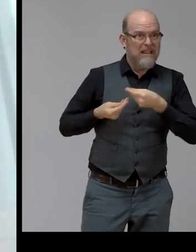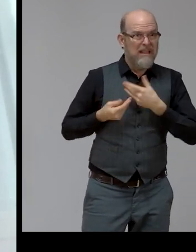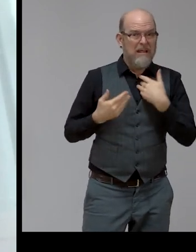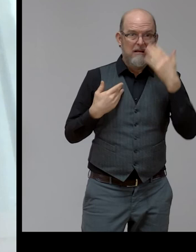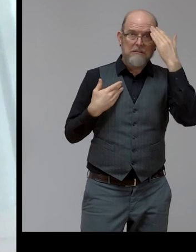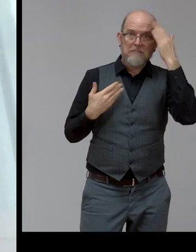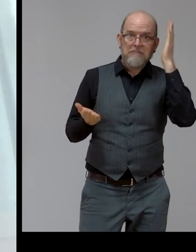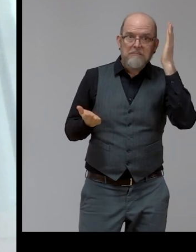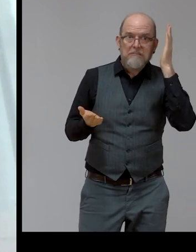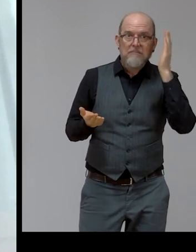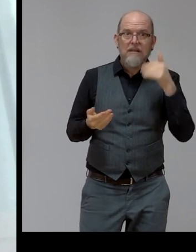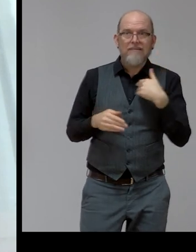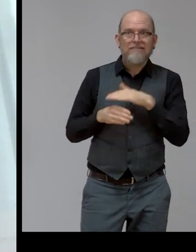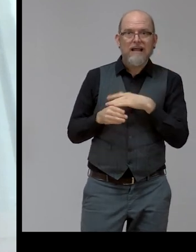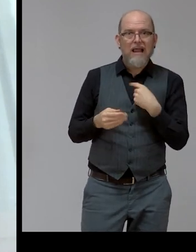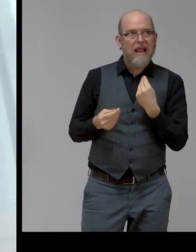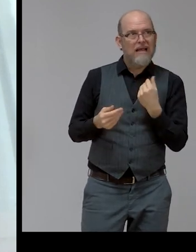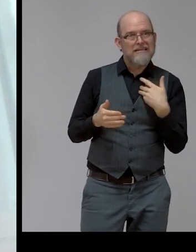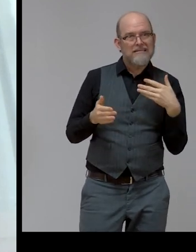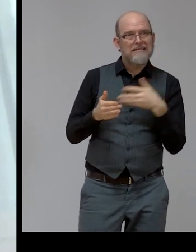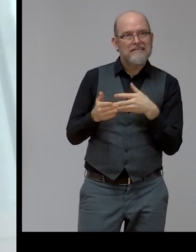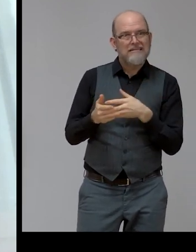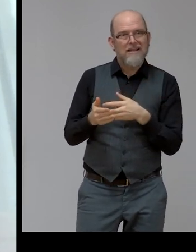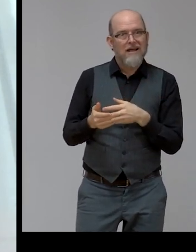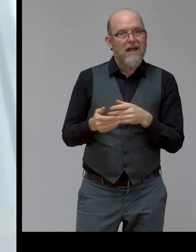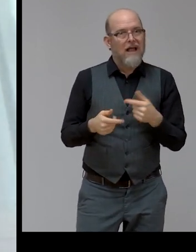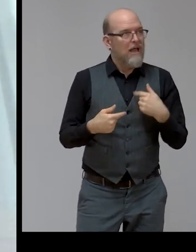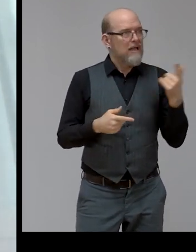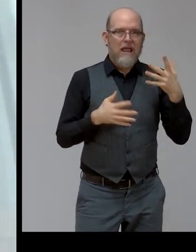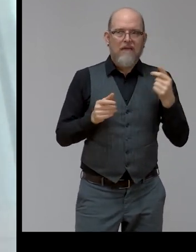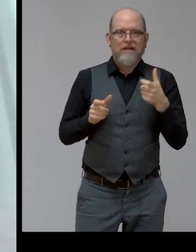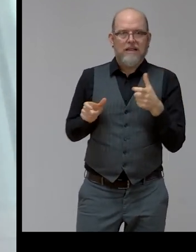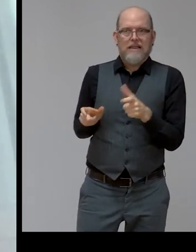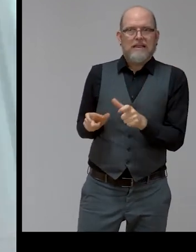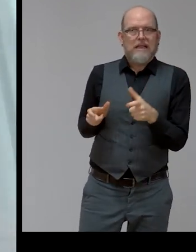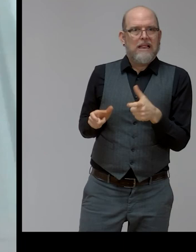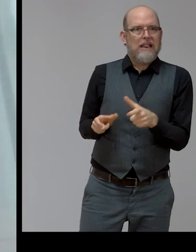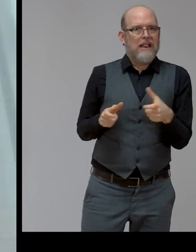resistance to change. So the best way to make them